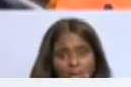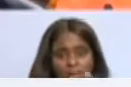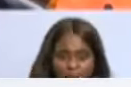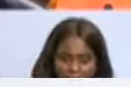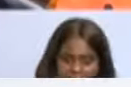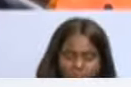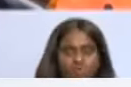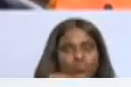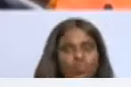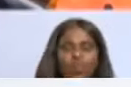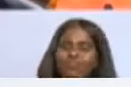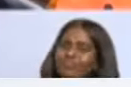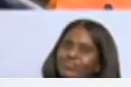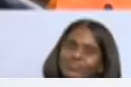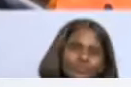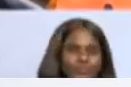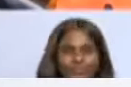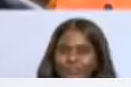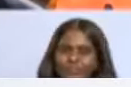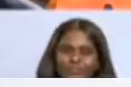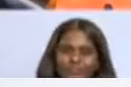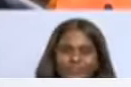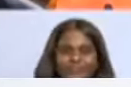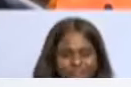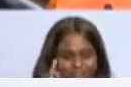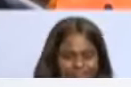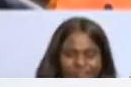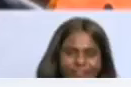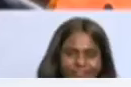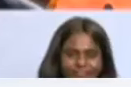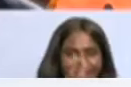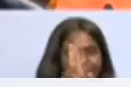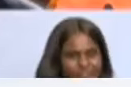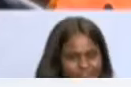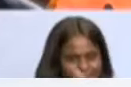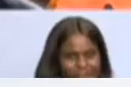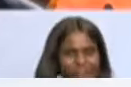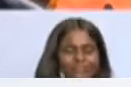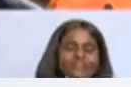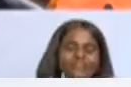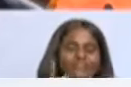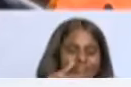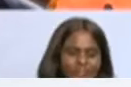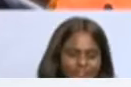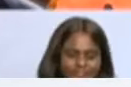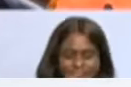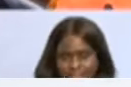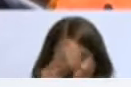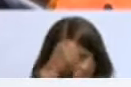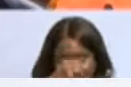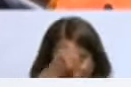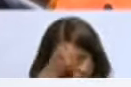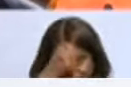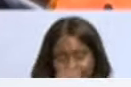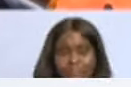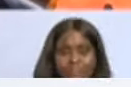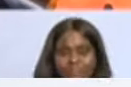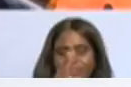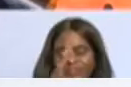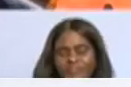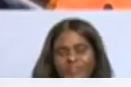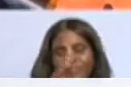them are put into full usable form for our students. Madam